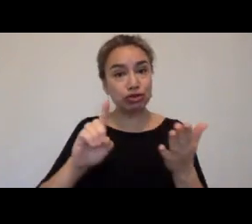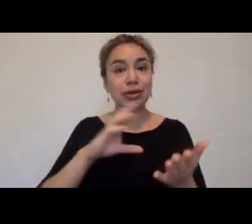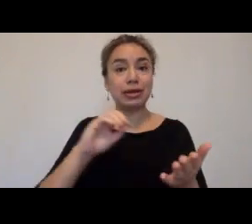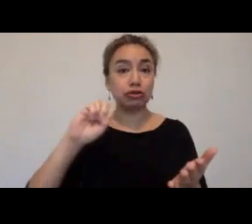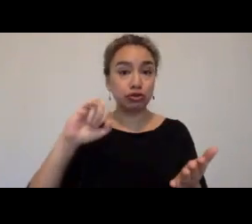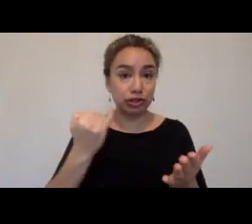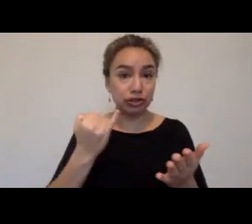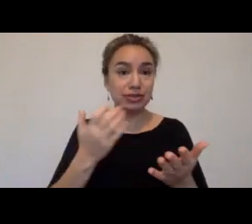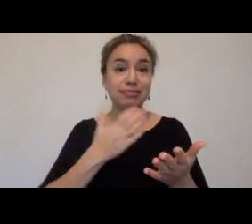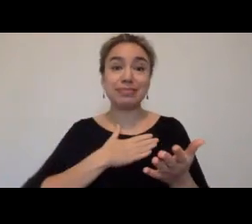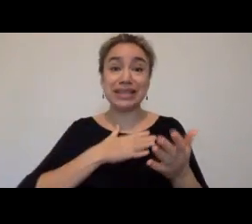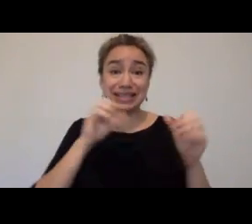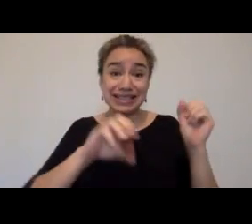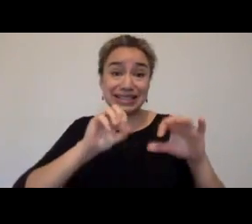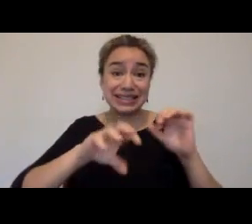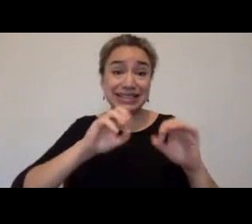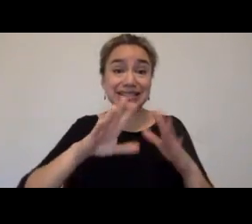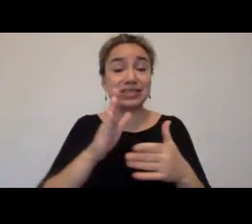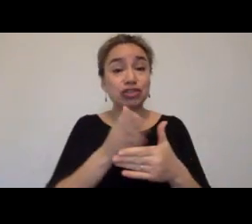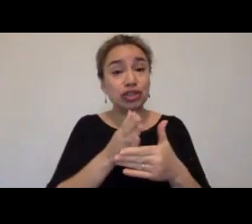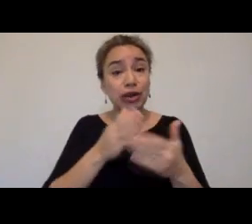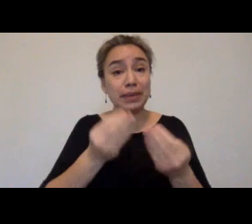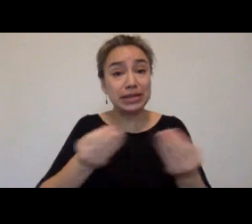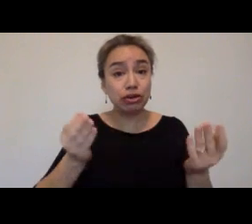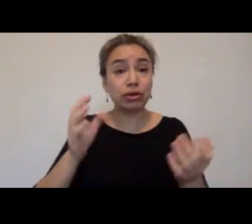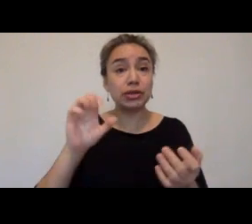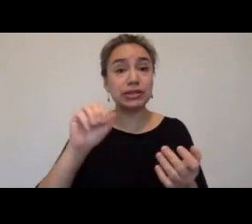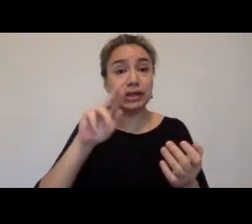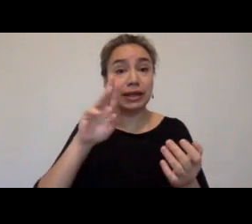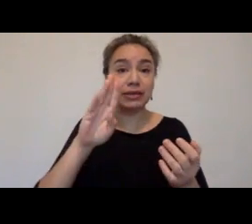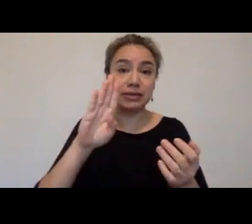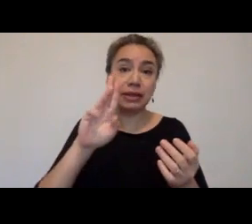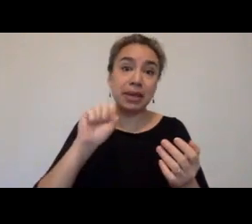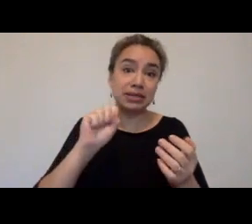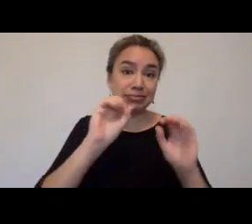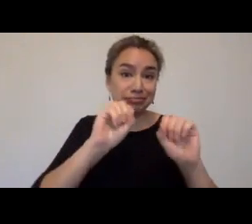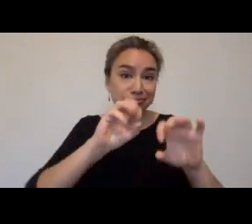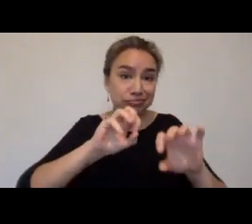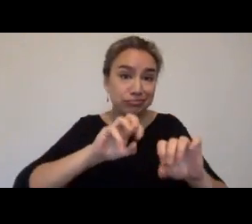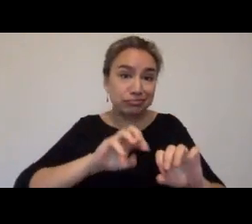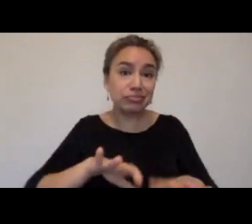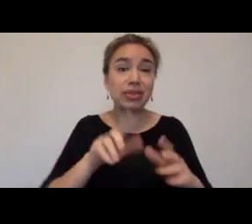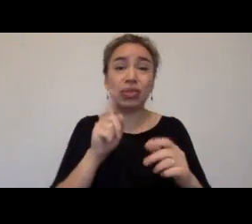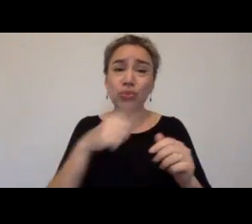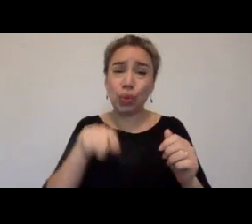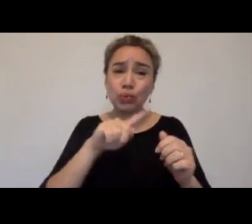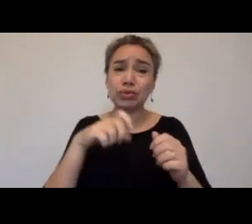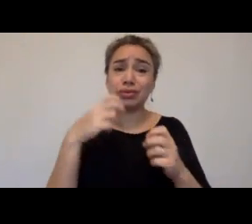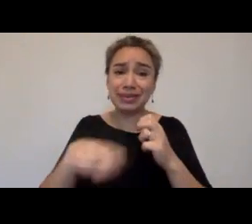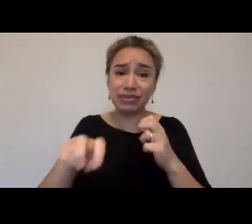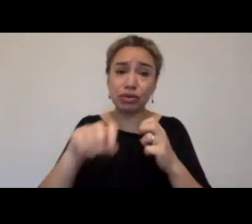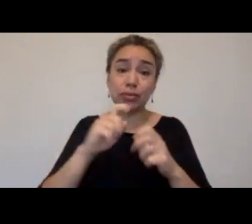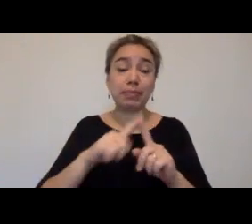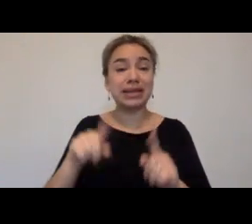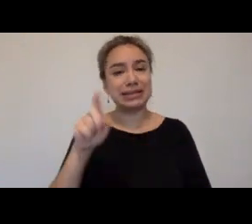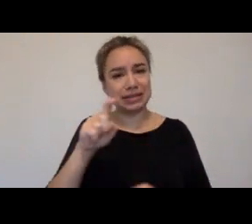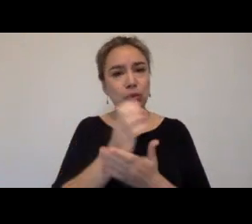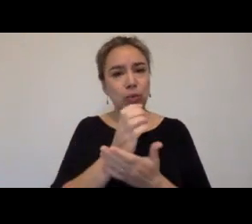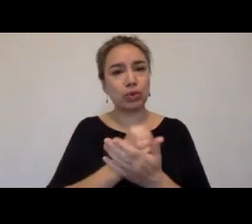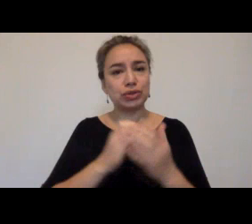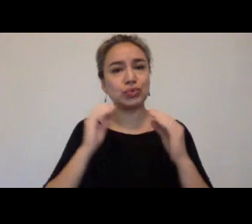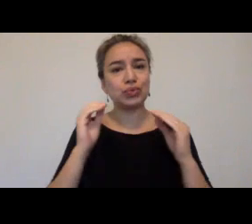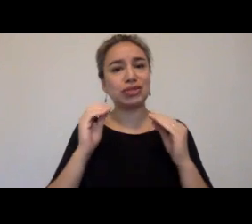their materials and syllabi. And so these are really difficult and necessary courses to teach. And so community building is